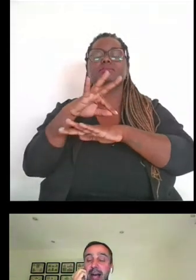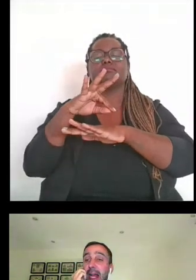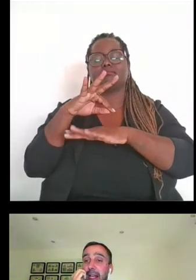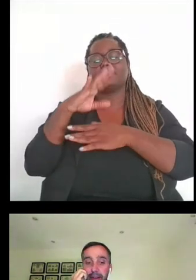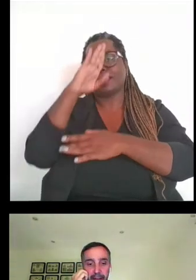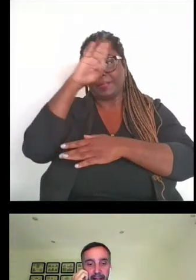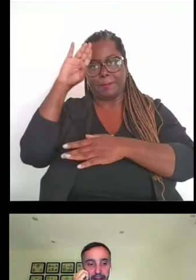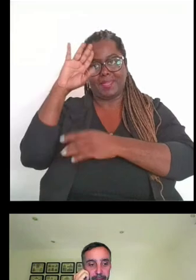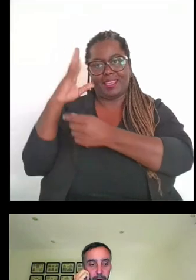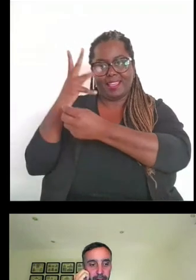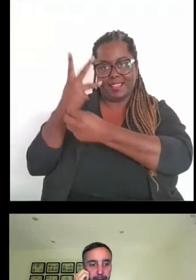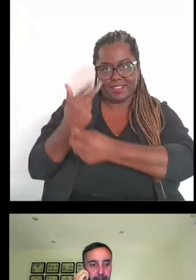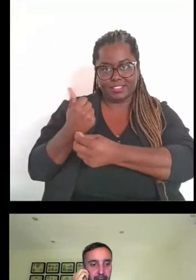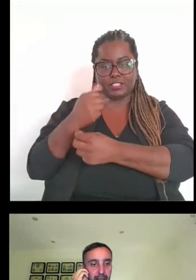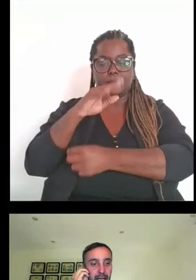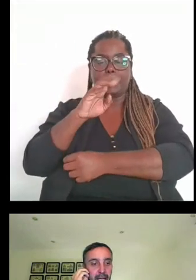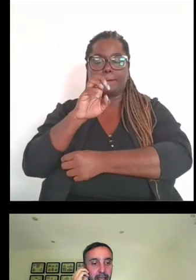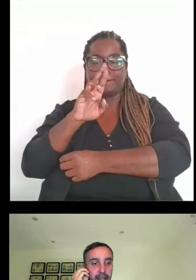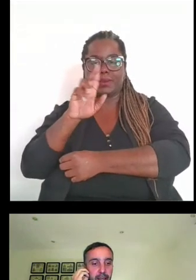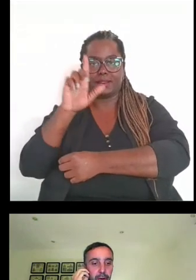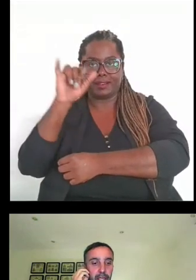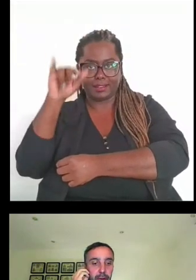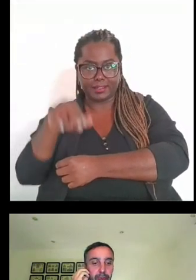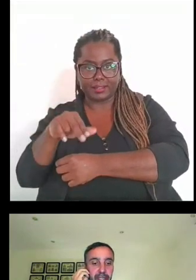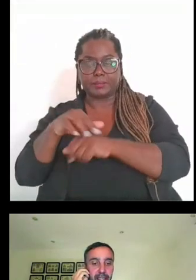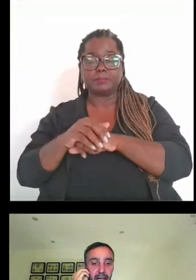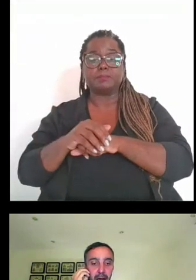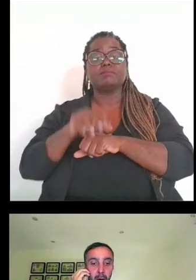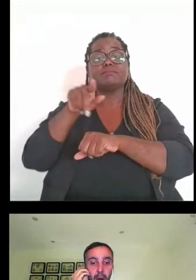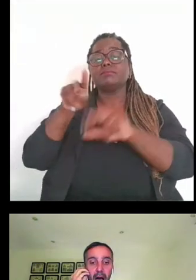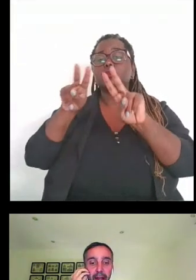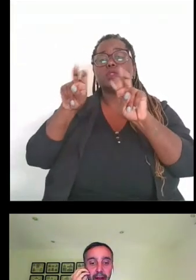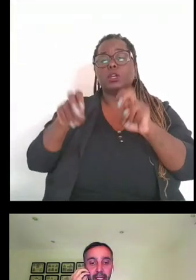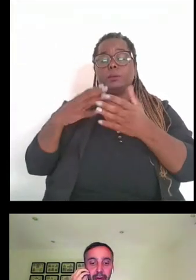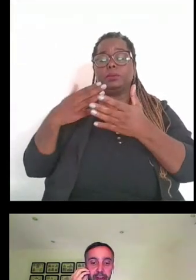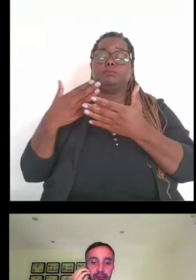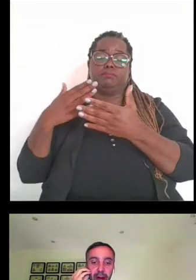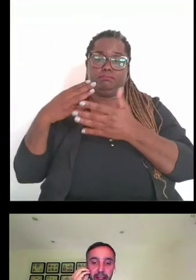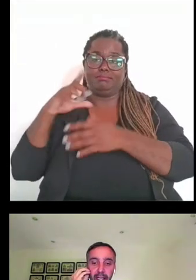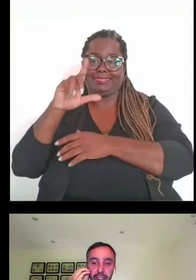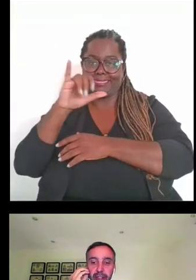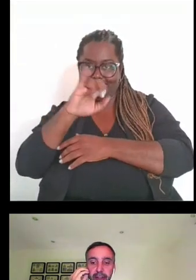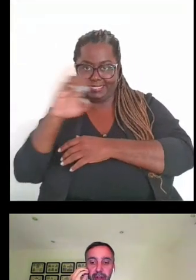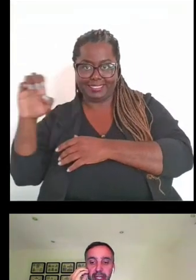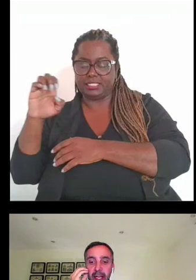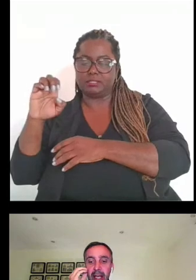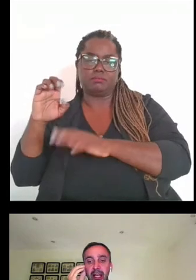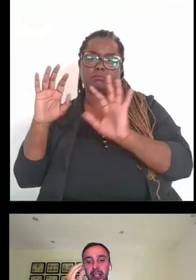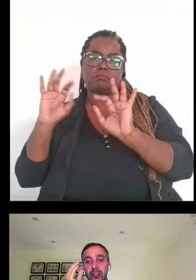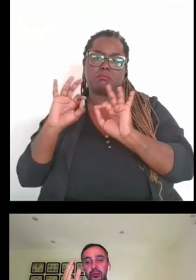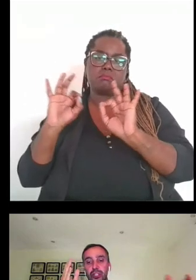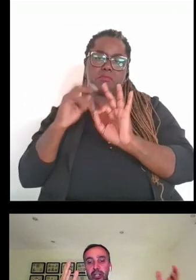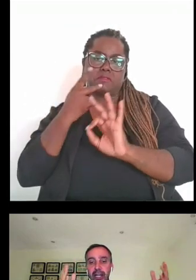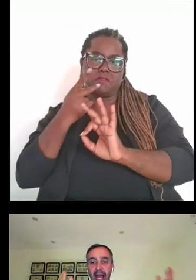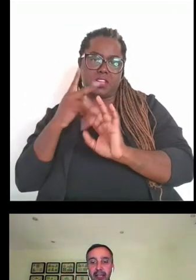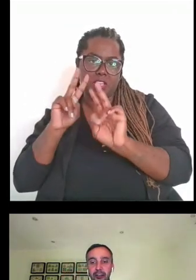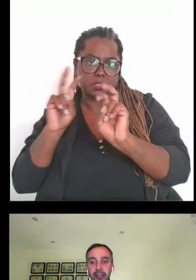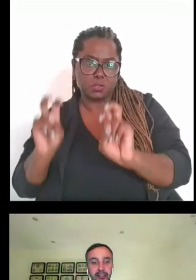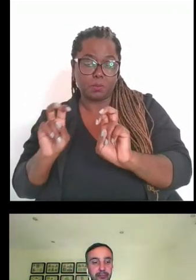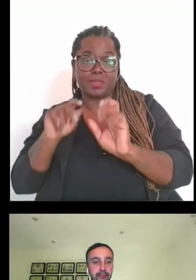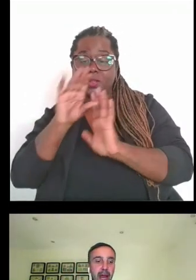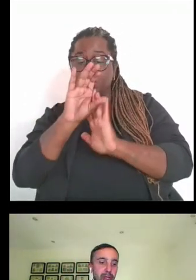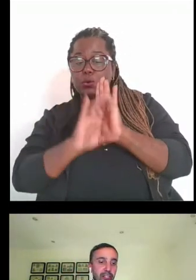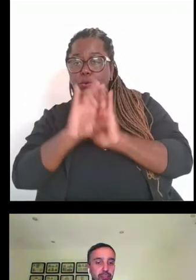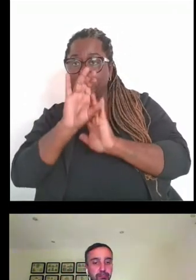is silent at this point in the curriculum Vita where other Heroes of architectural history usually